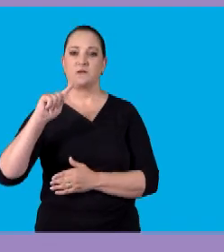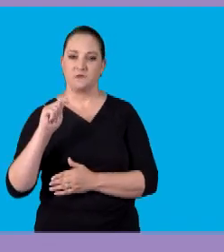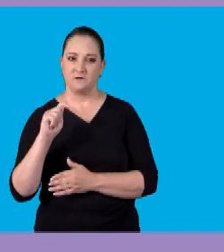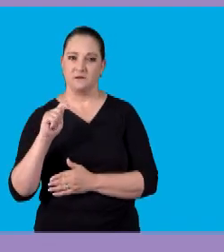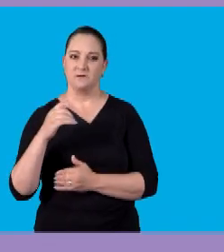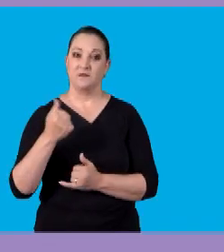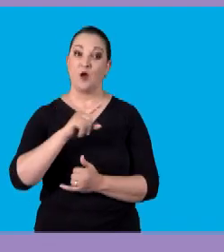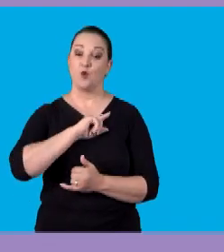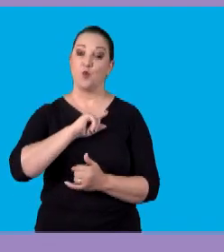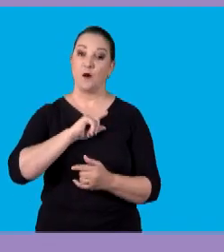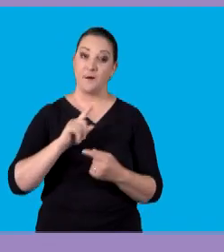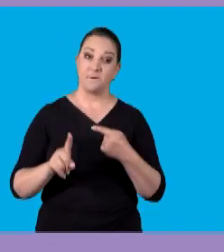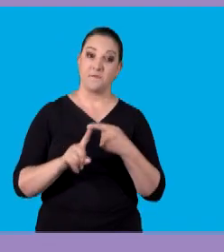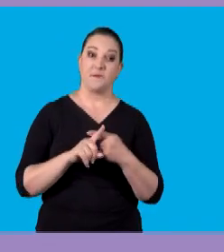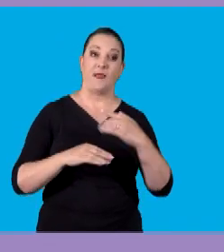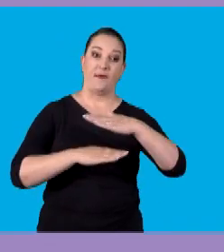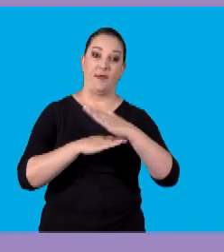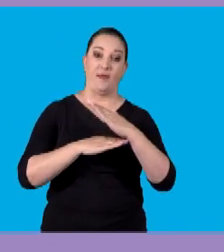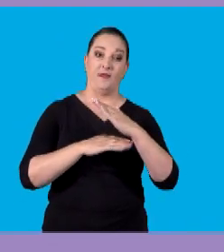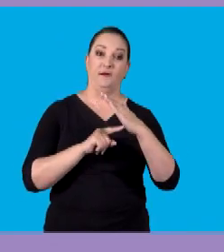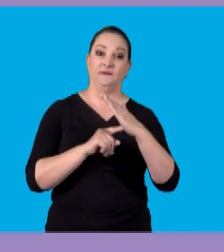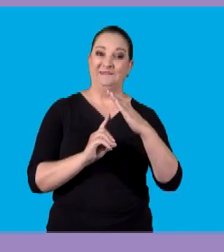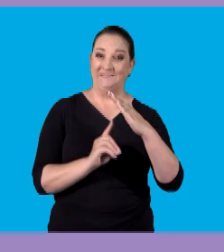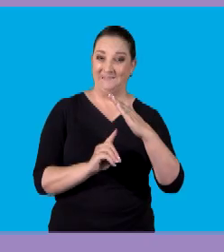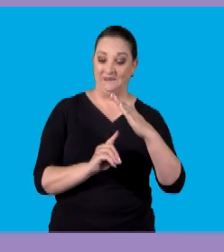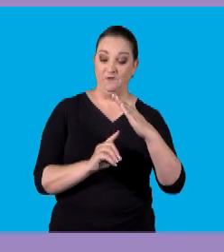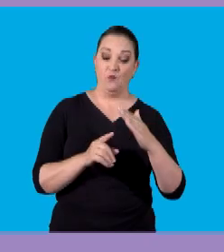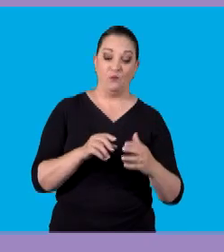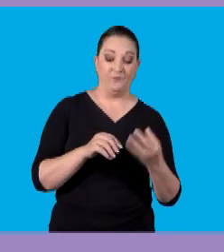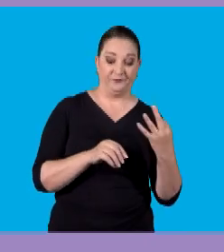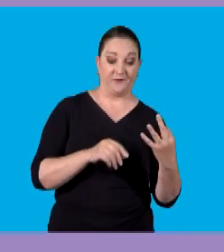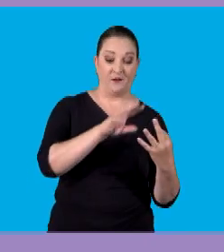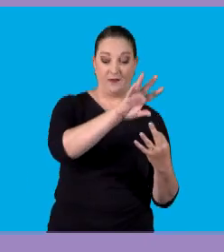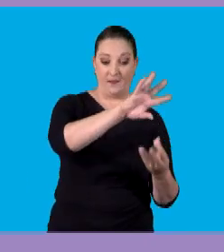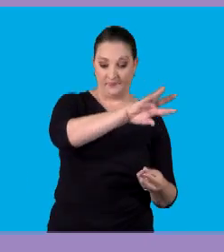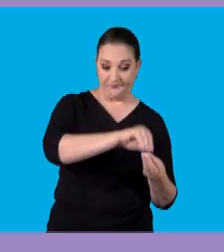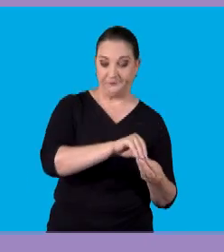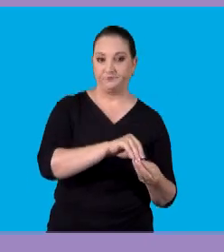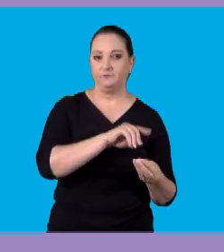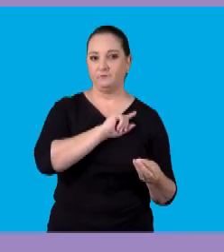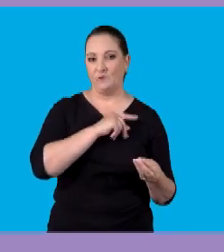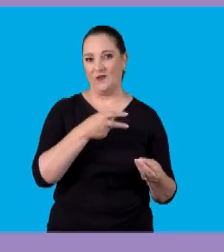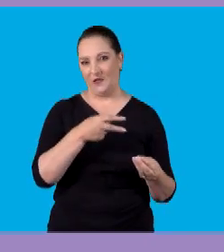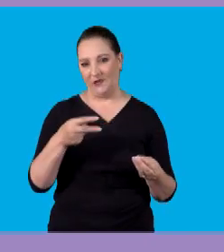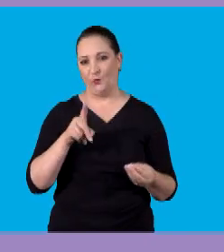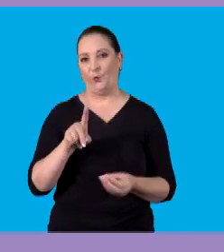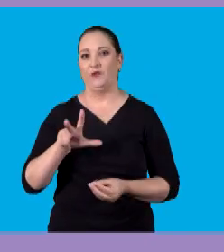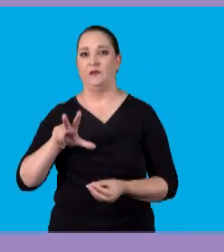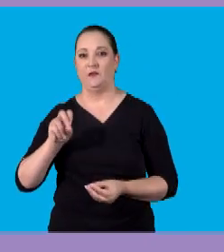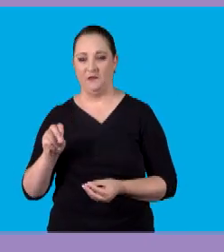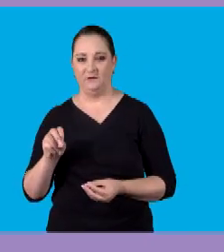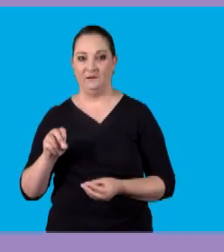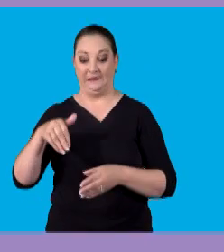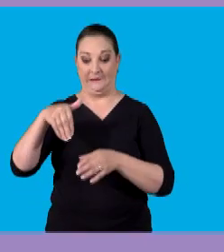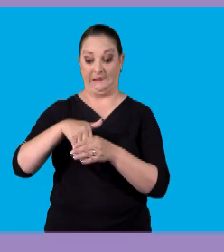add this to our angle D, that is going to be equals to 180 degrees. And the reason for this is